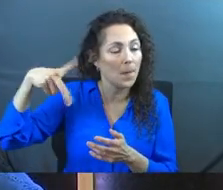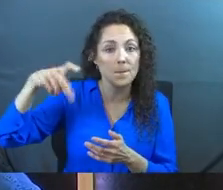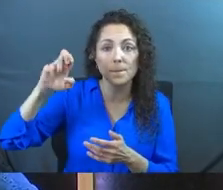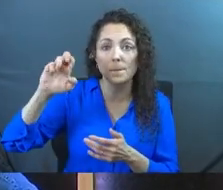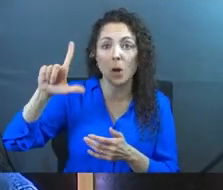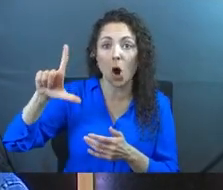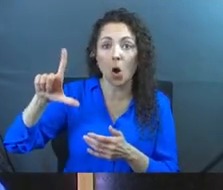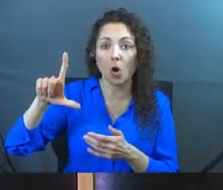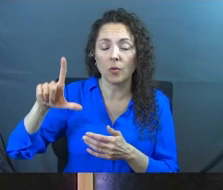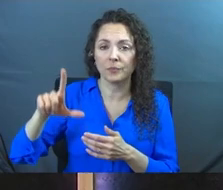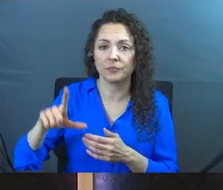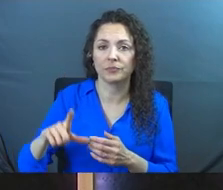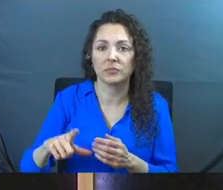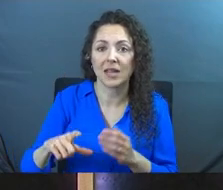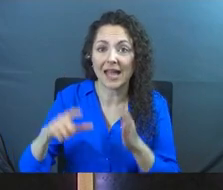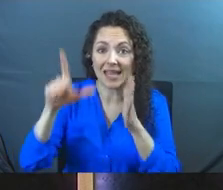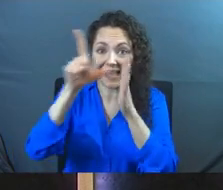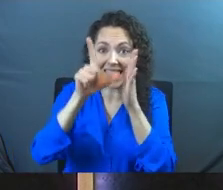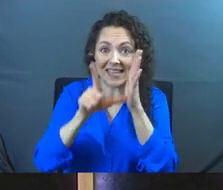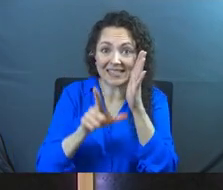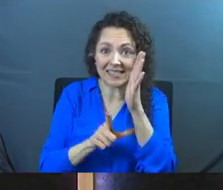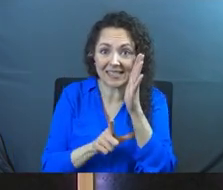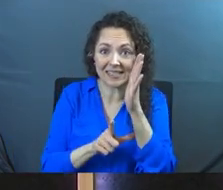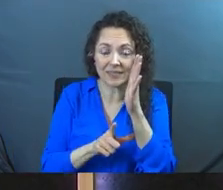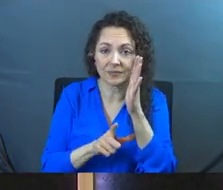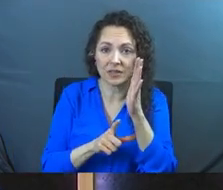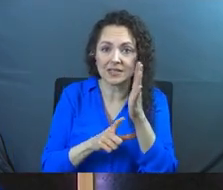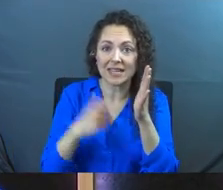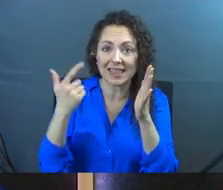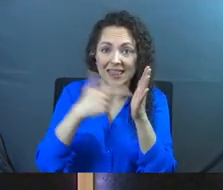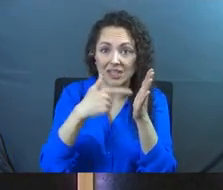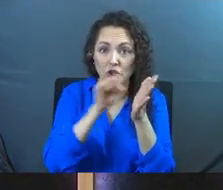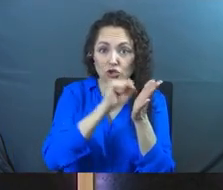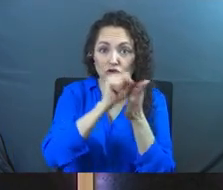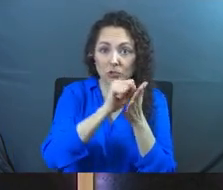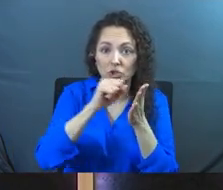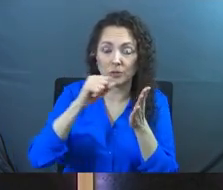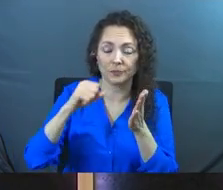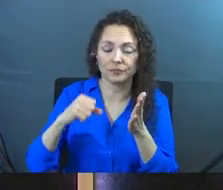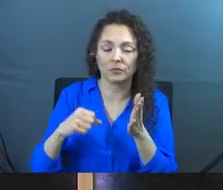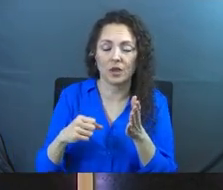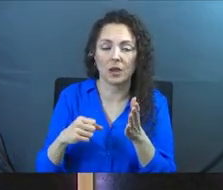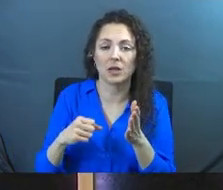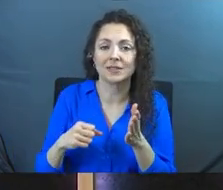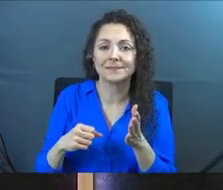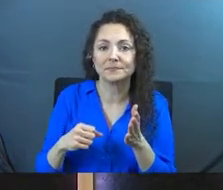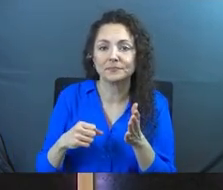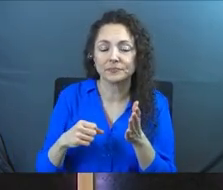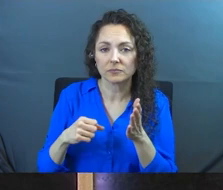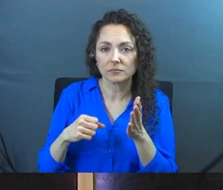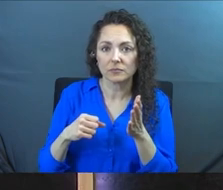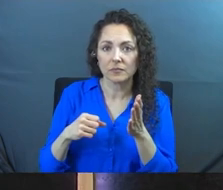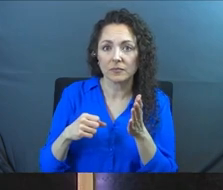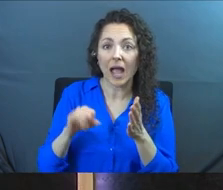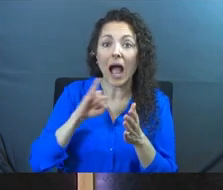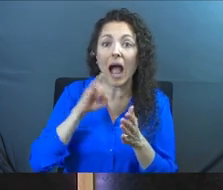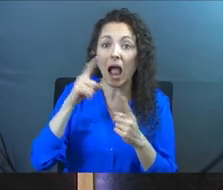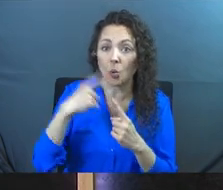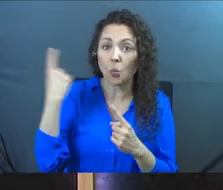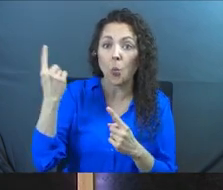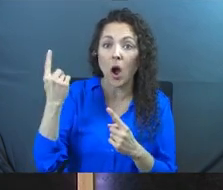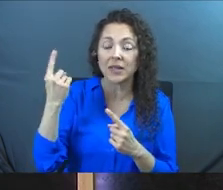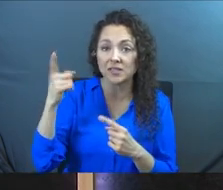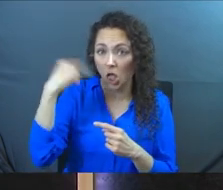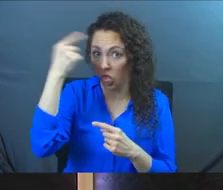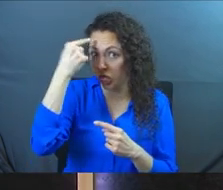about him. All these incredible qualifications that Paul has. And he says this in Philippians 3:7-8. I once thought these